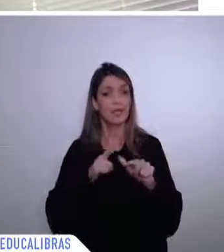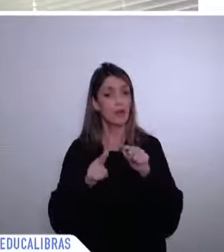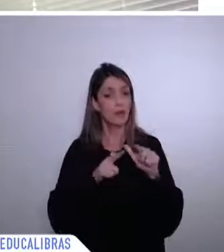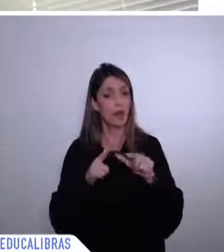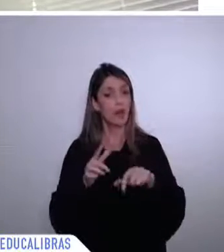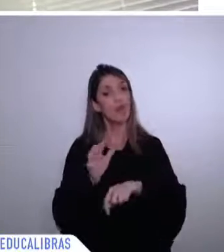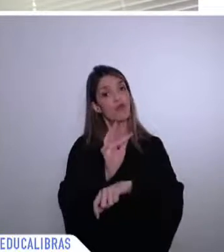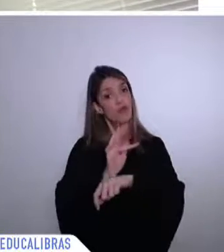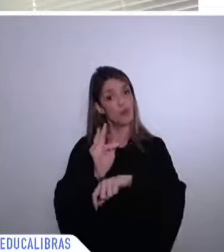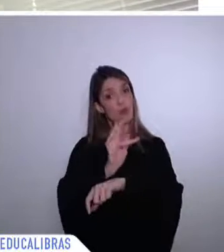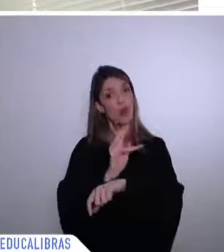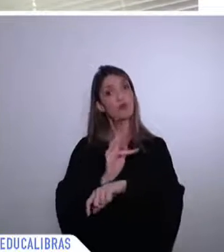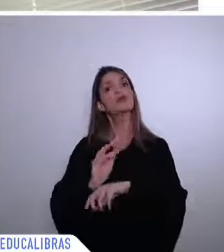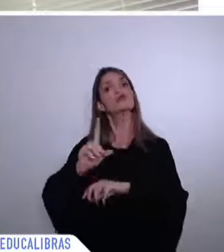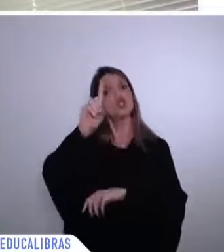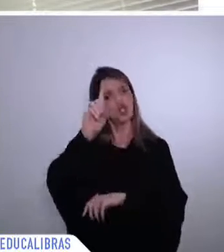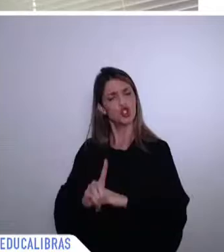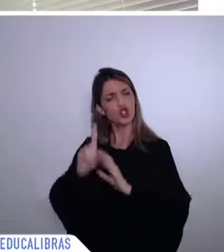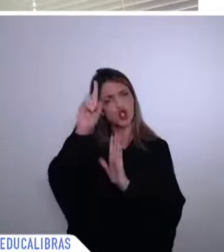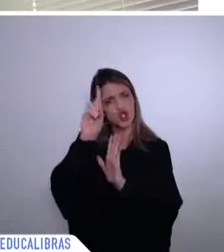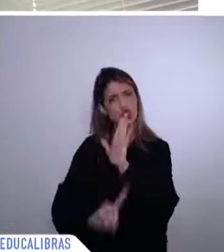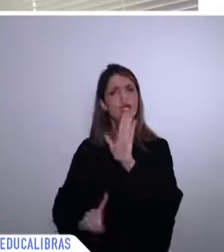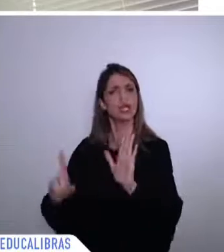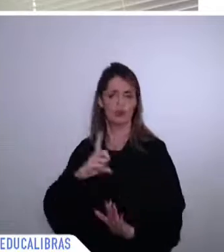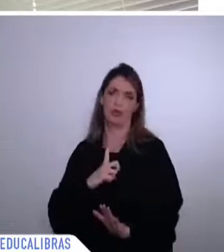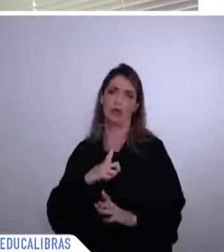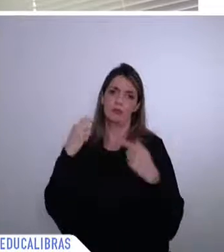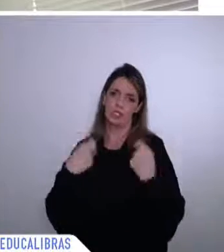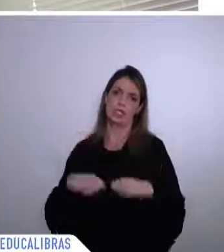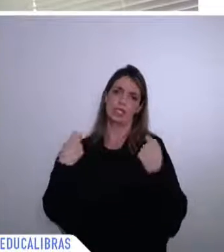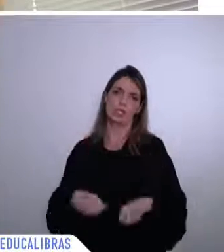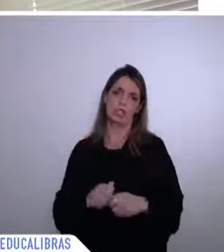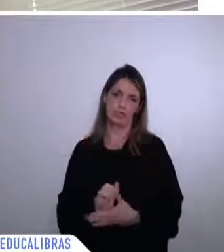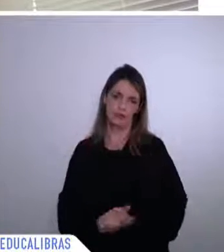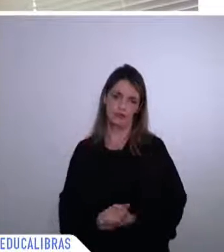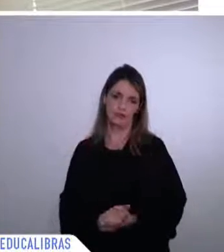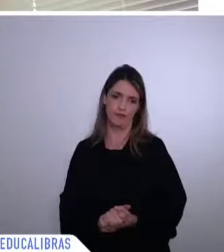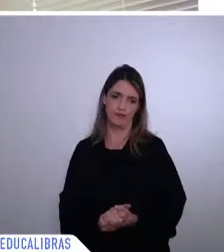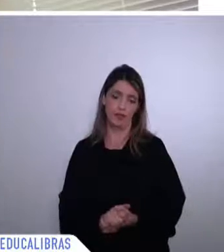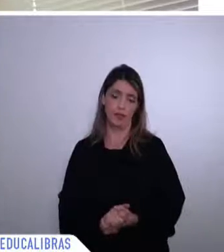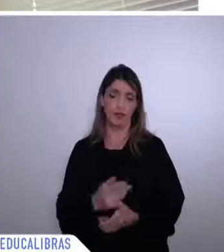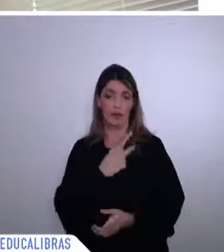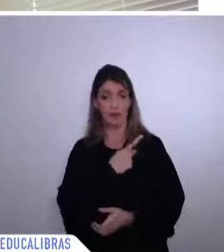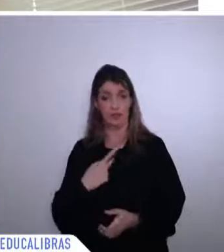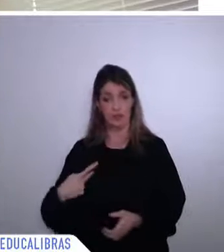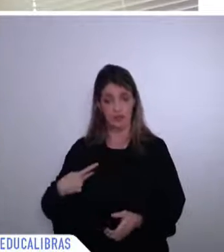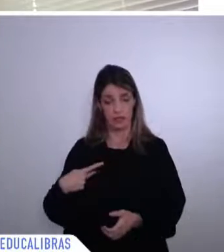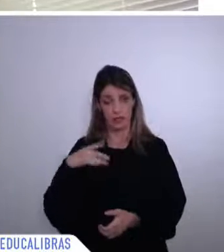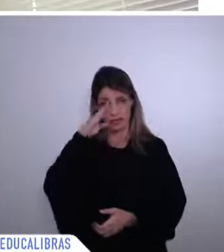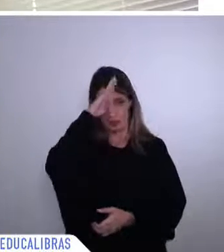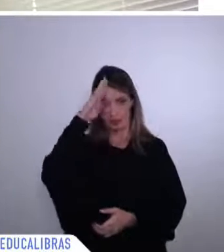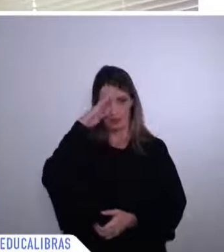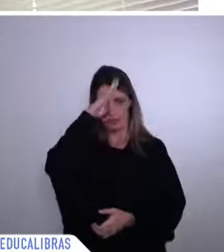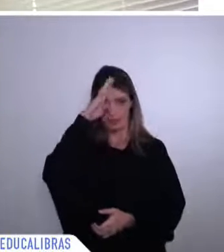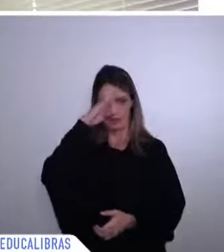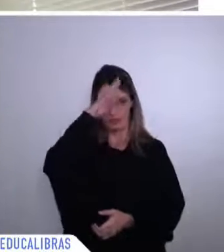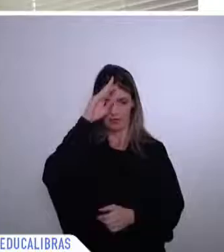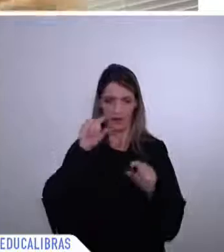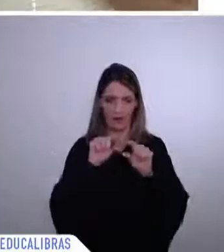you have formal labor with preserved rights. And the Brazilian